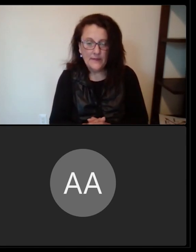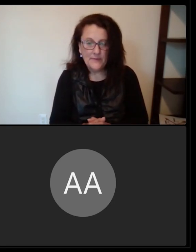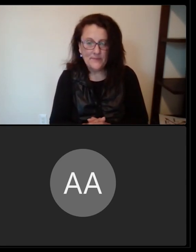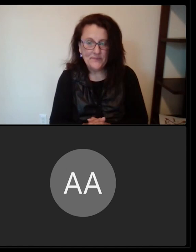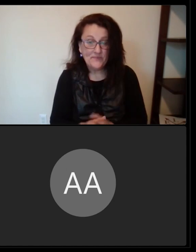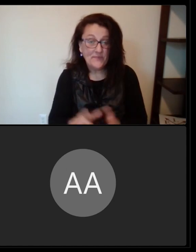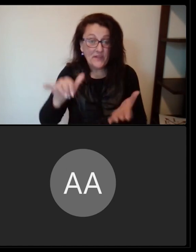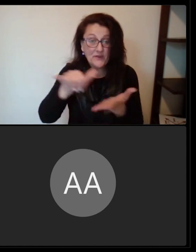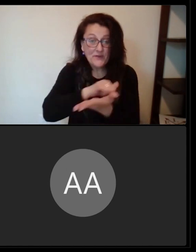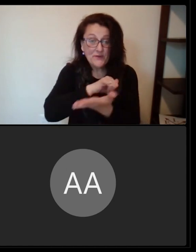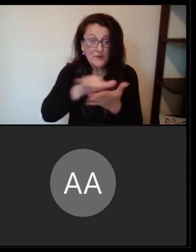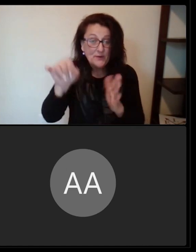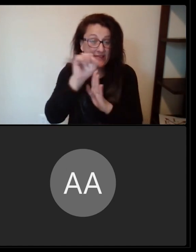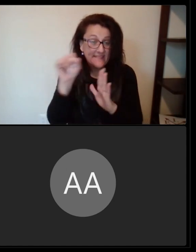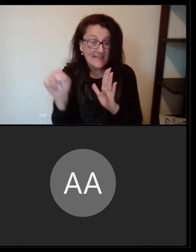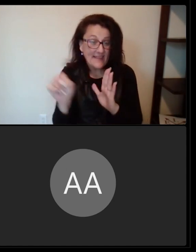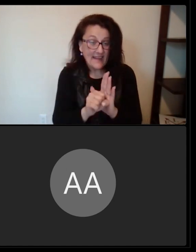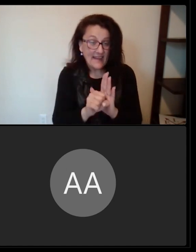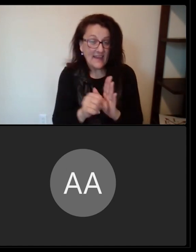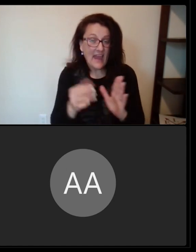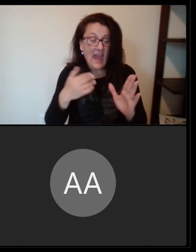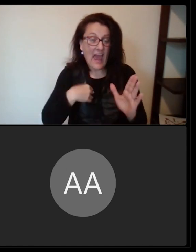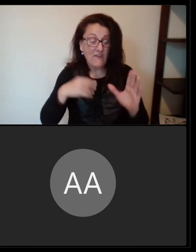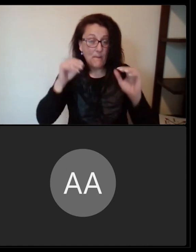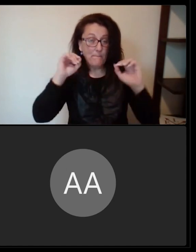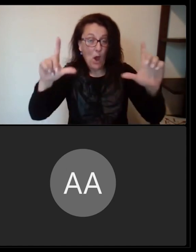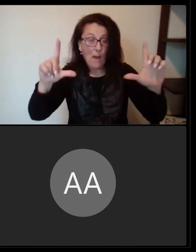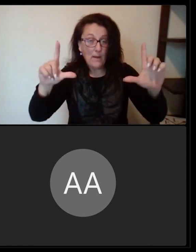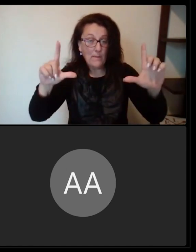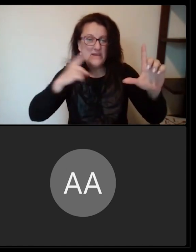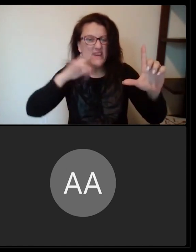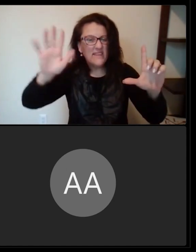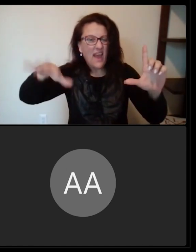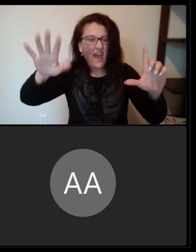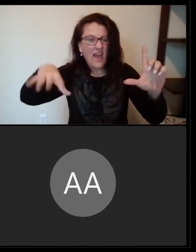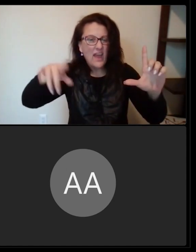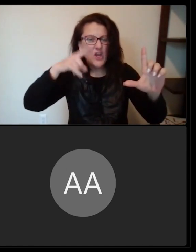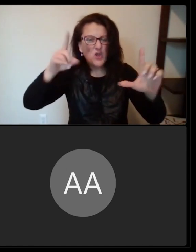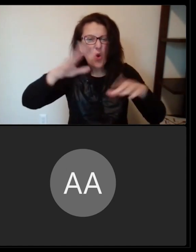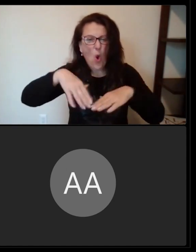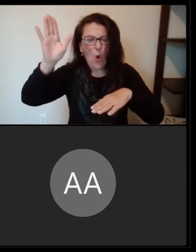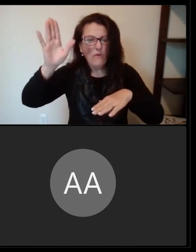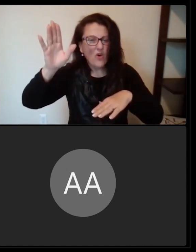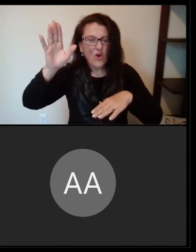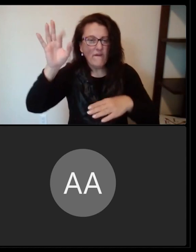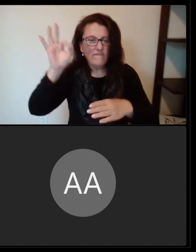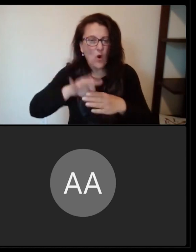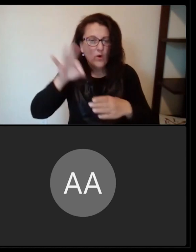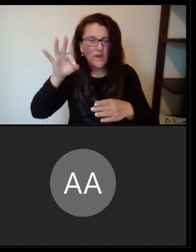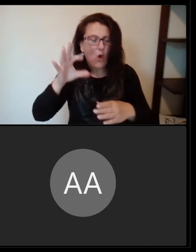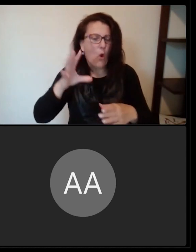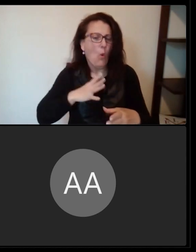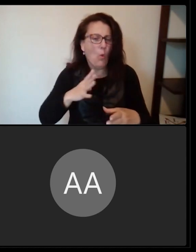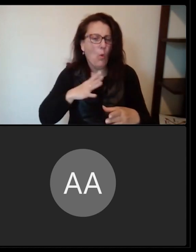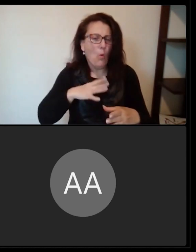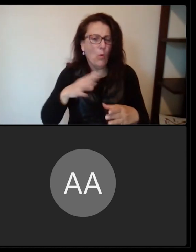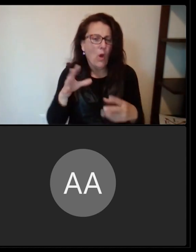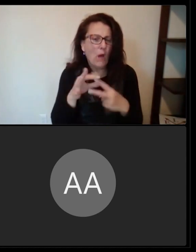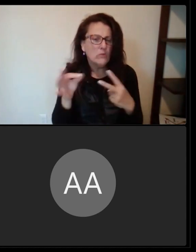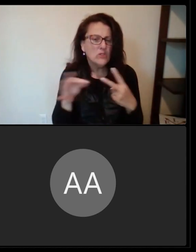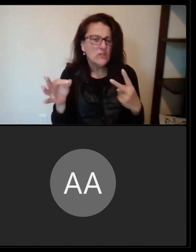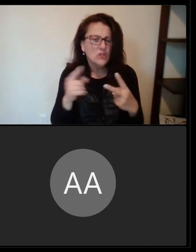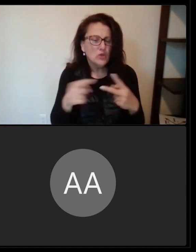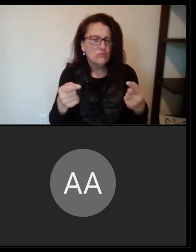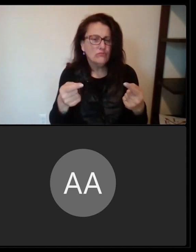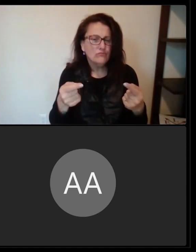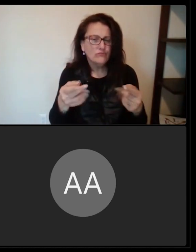For New York State law, I do get this pop-up saying, hey, you have overvoted. I do have the option to return the ballot. I do